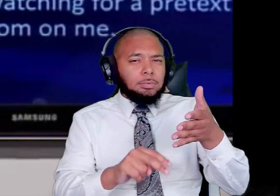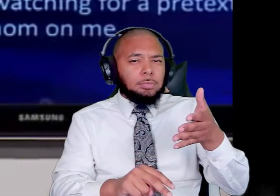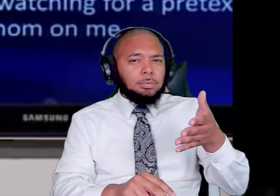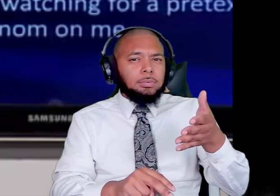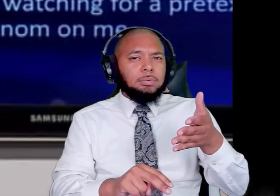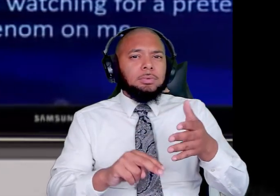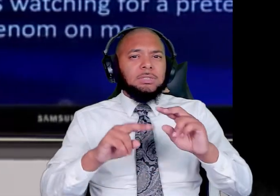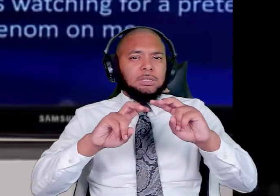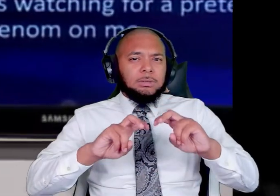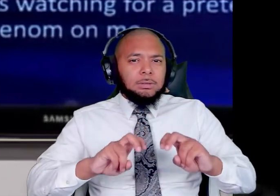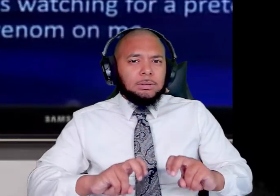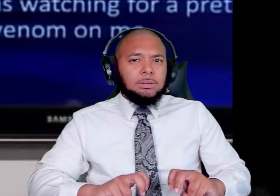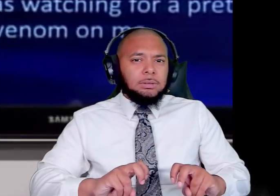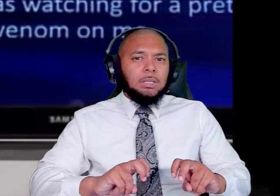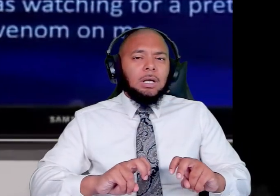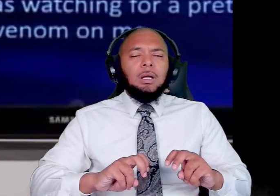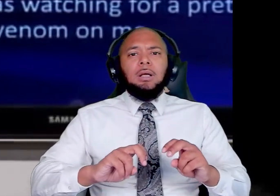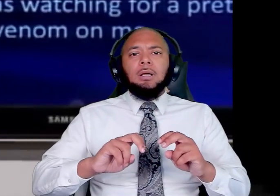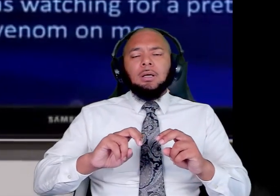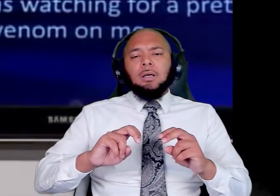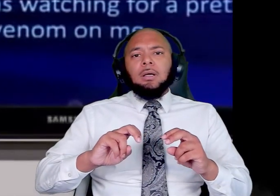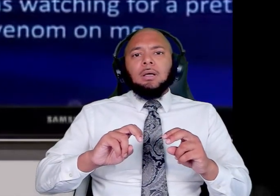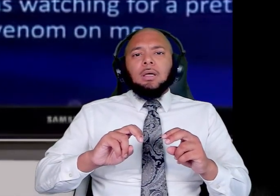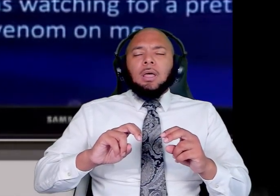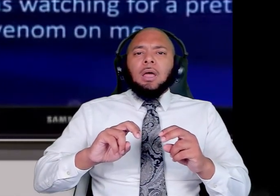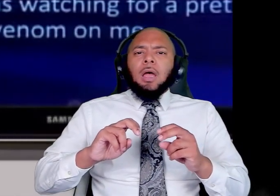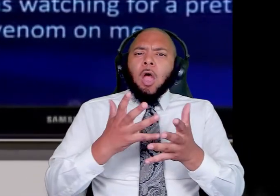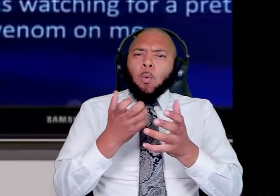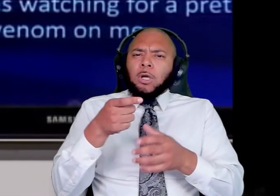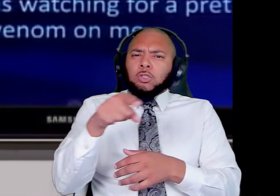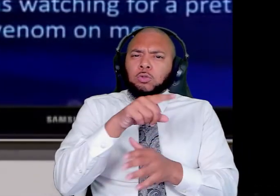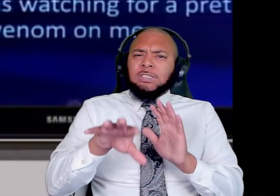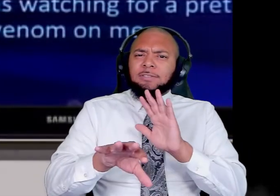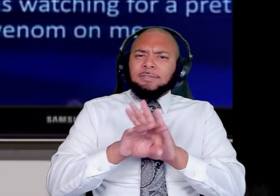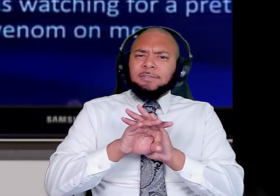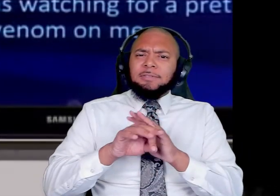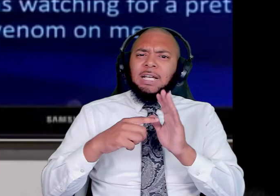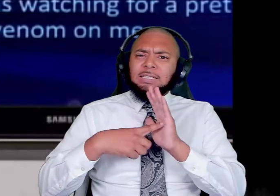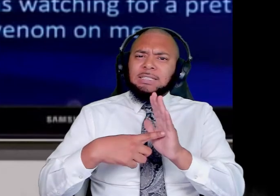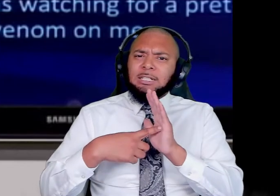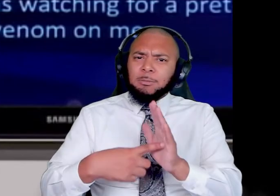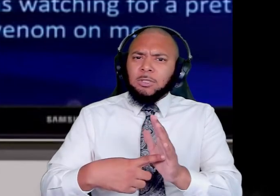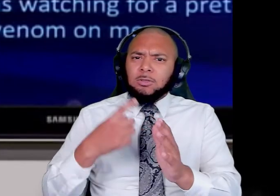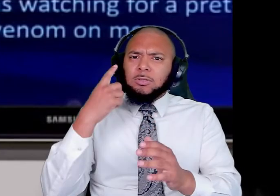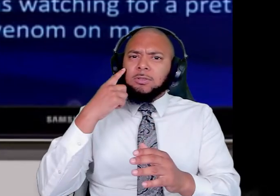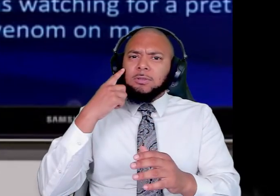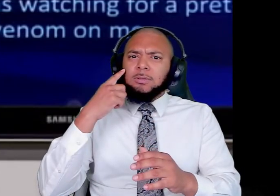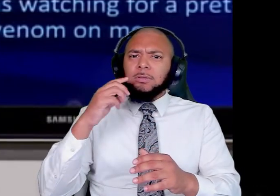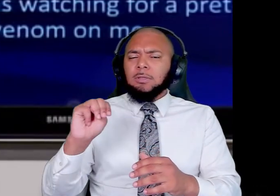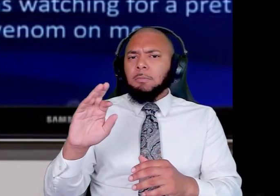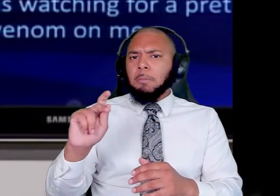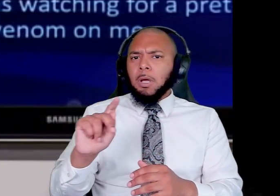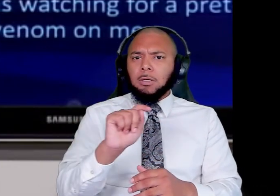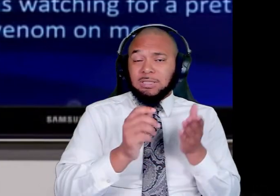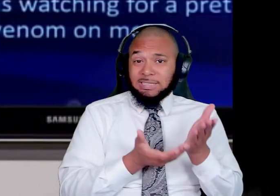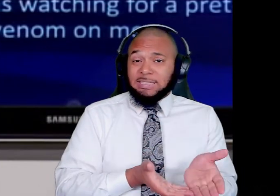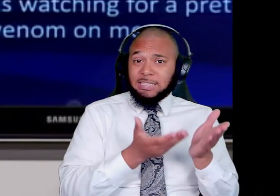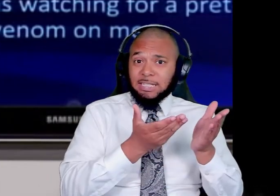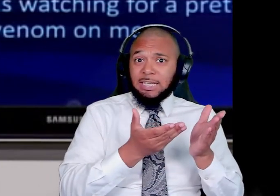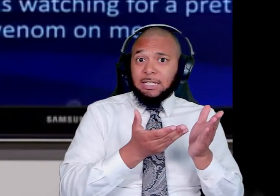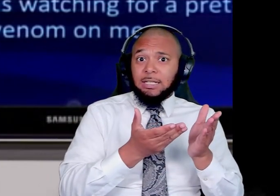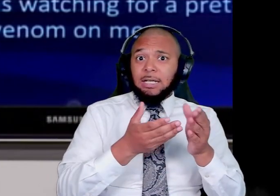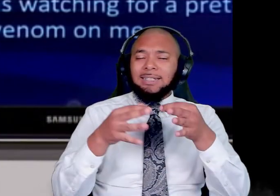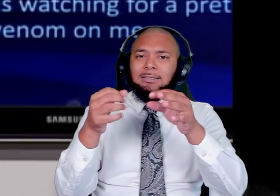autobiography extract that we've been reading, the Cub Pilot, and find examples of where Mark Twain reveals to us the characters